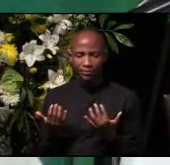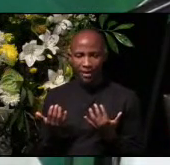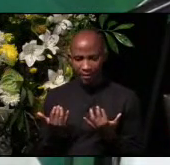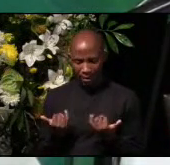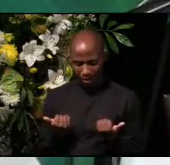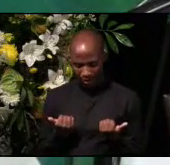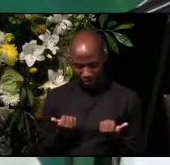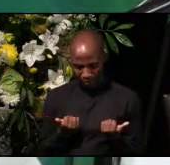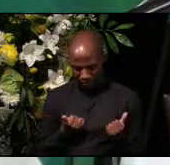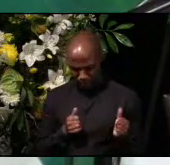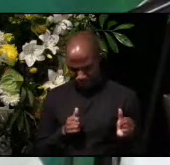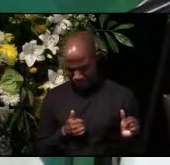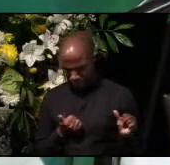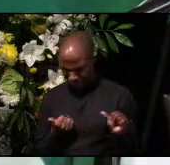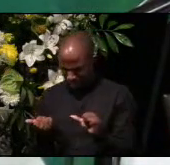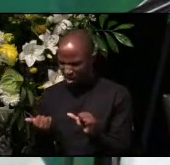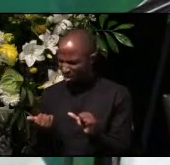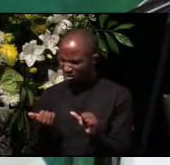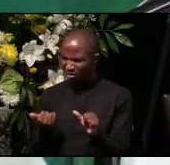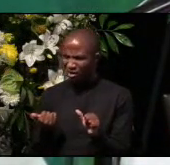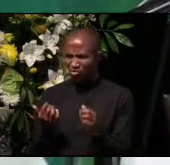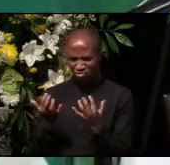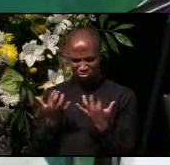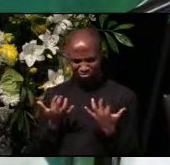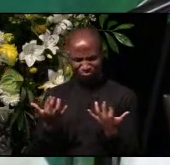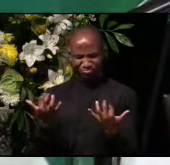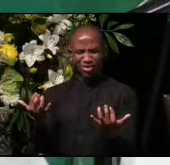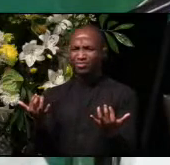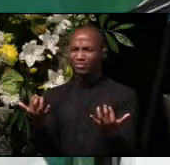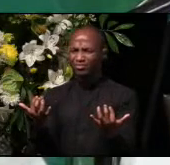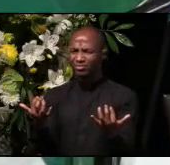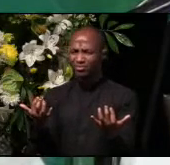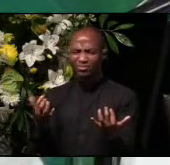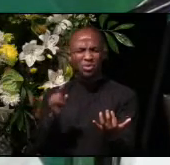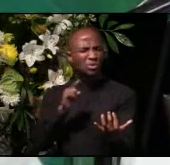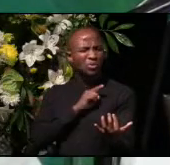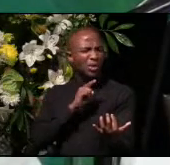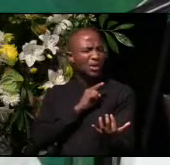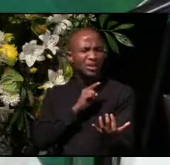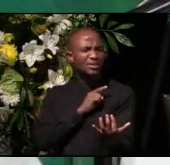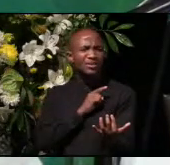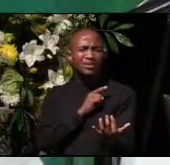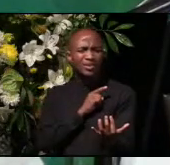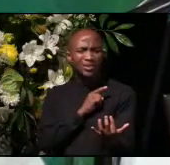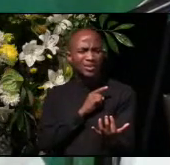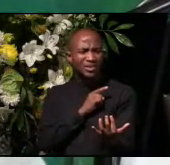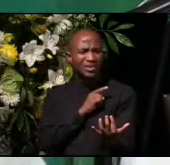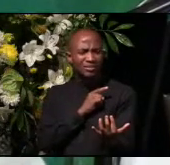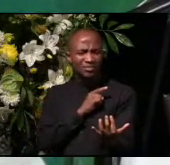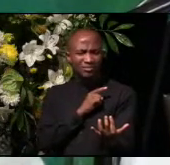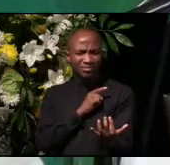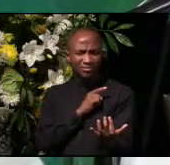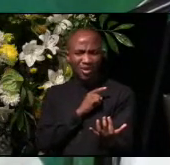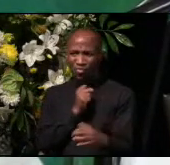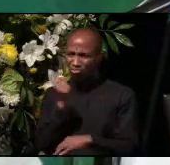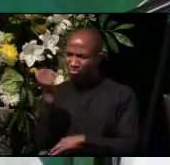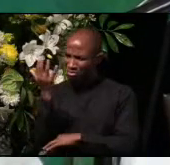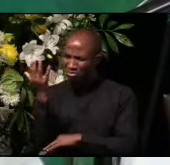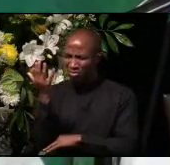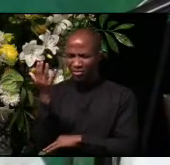lecture why we are having this lecture we are having this lecture here today because we